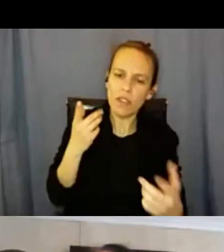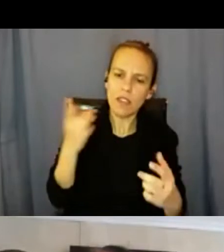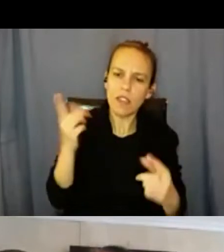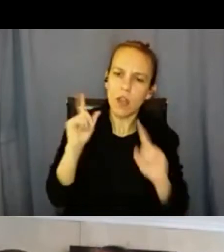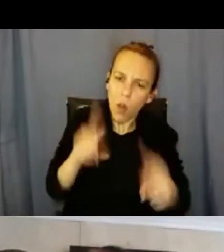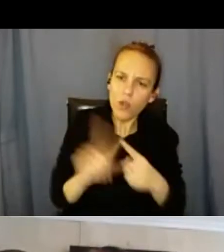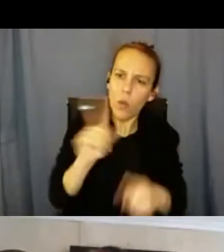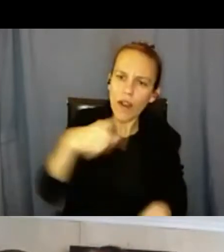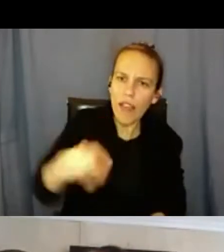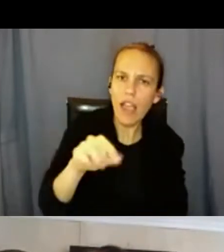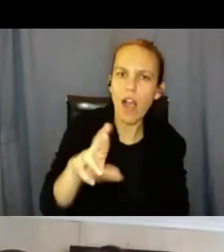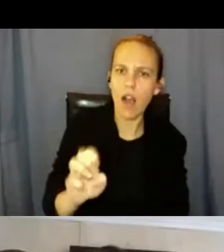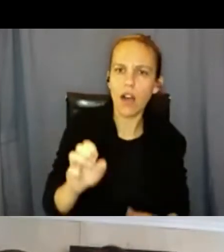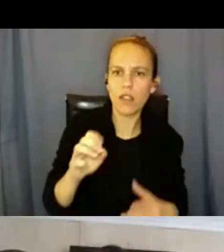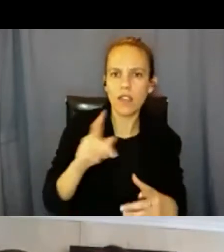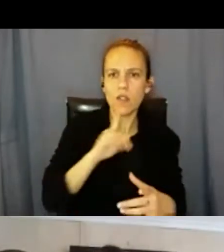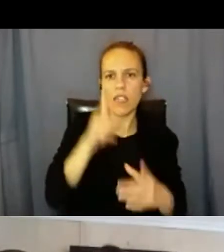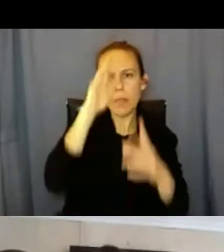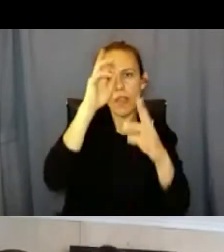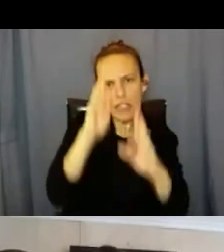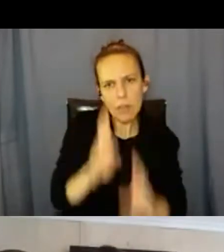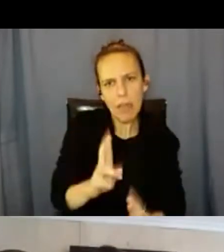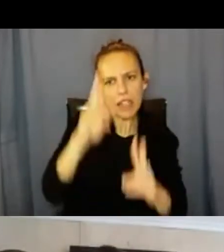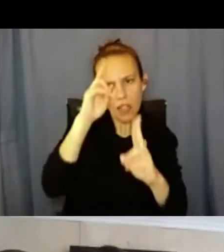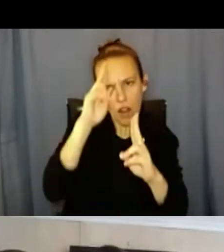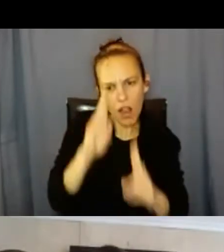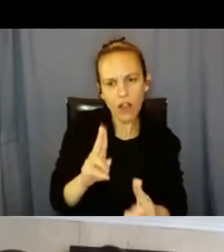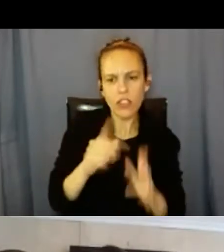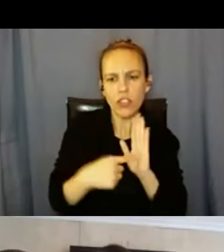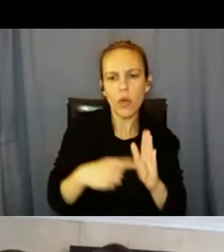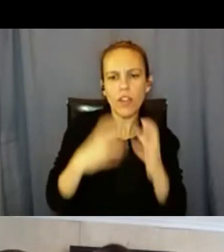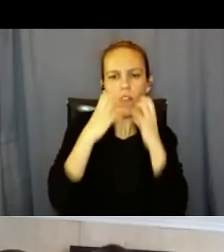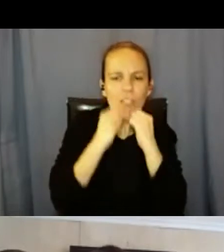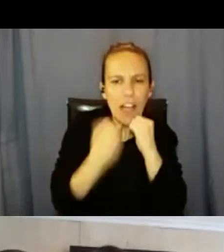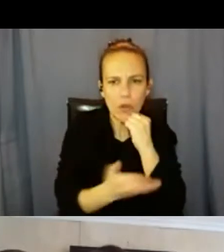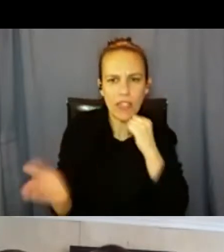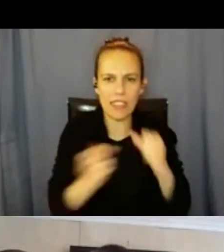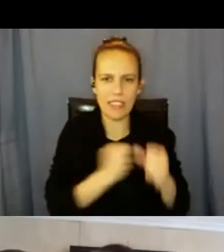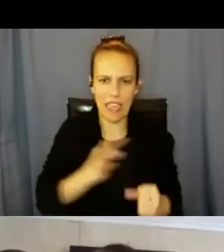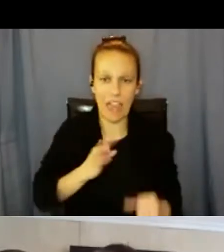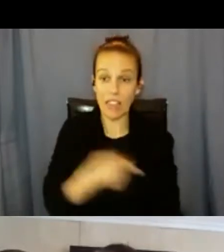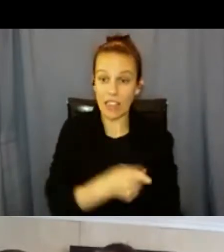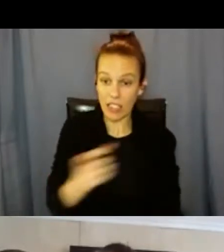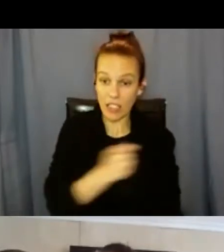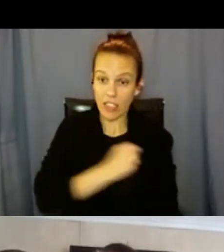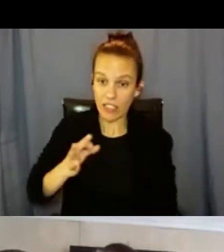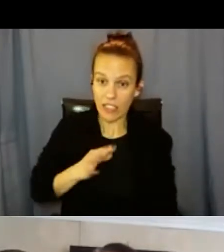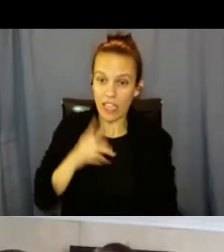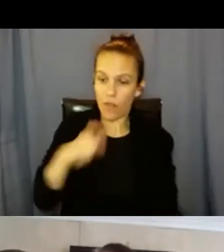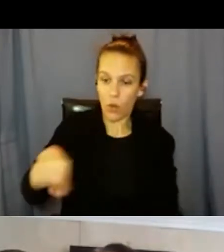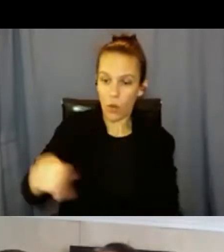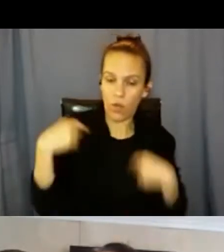place of respect, honor, that values frontline staff. These are the staff who have worked